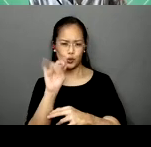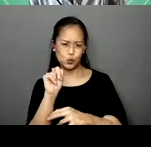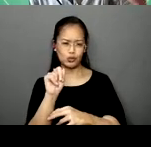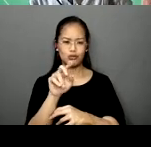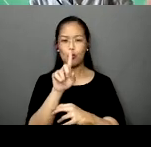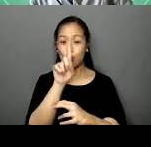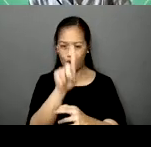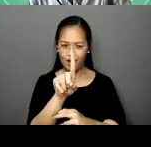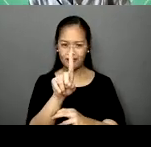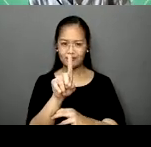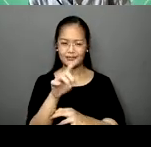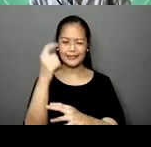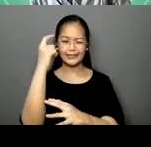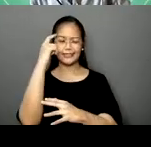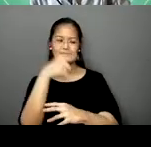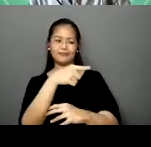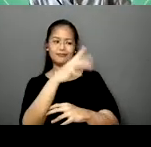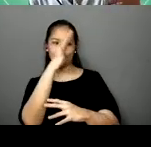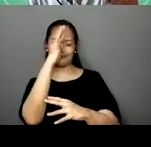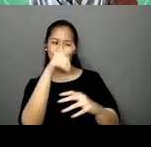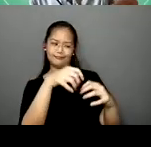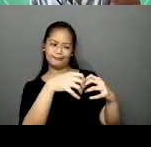of see how the product fits.